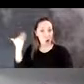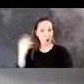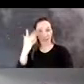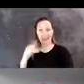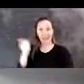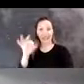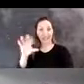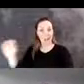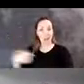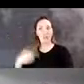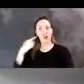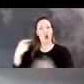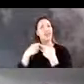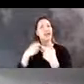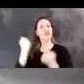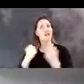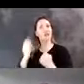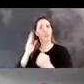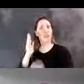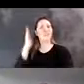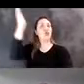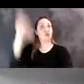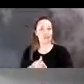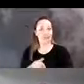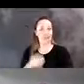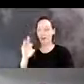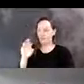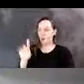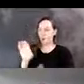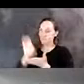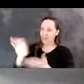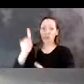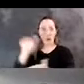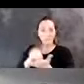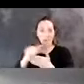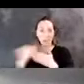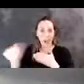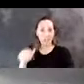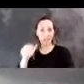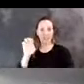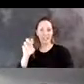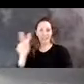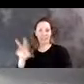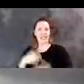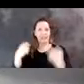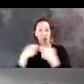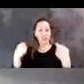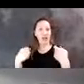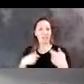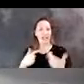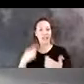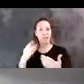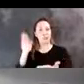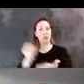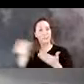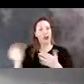electric vehicles would be the way to go. Ford invested a million dollars in an EV project and was going to buy a lot